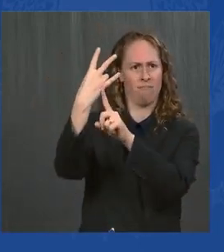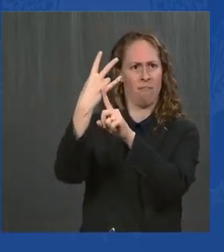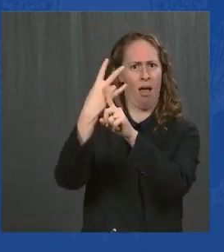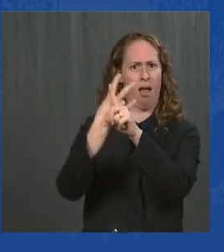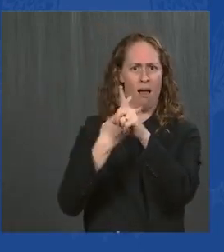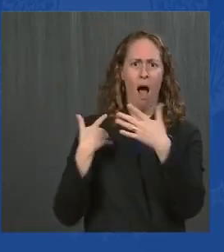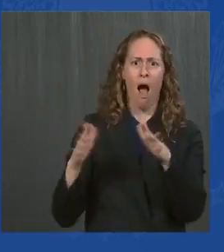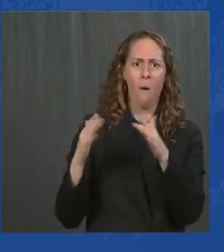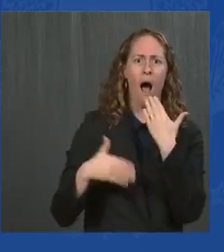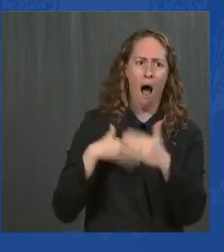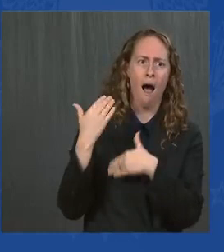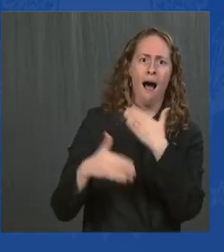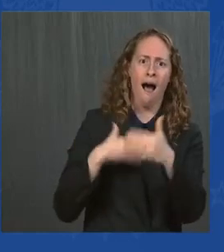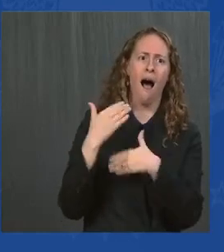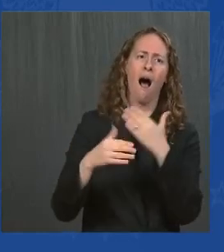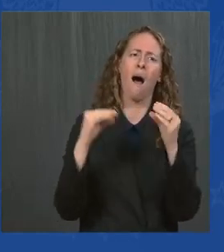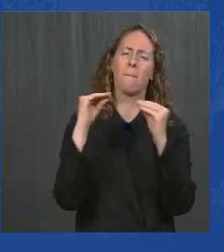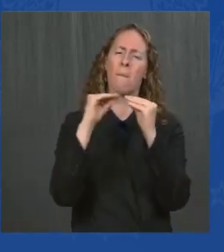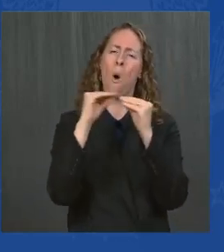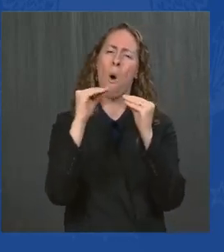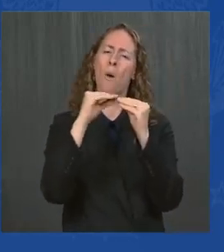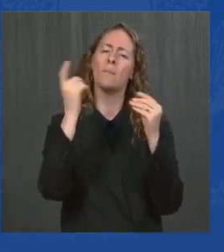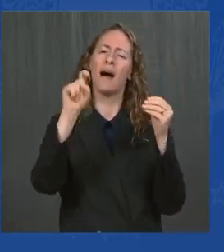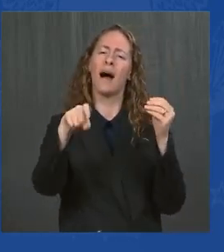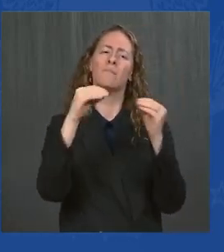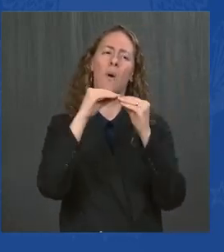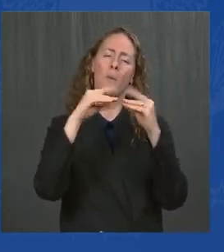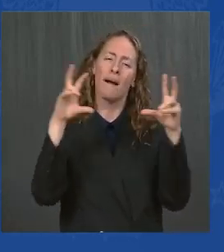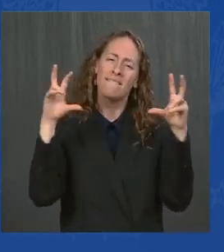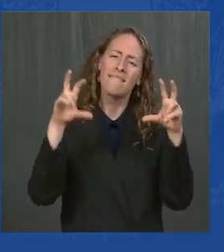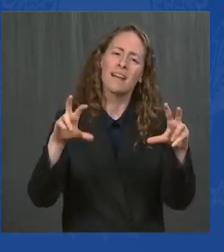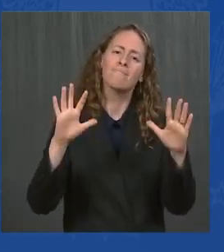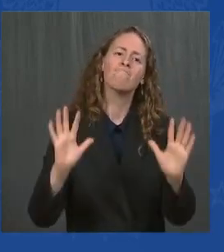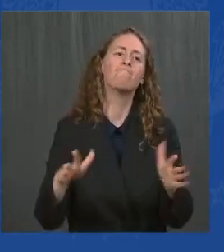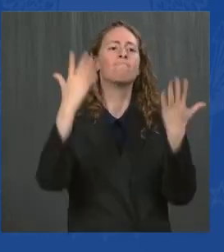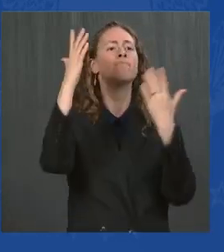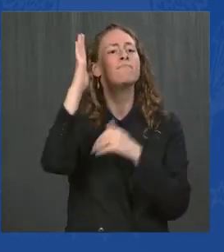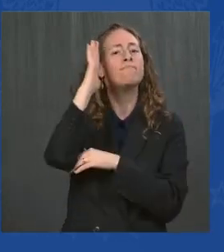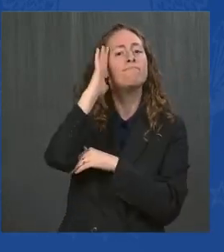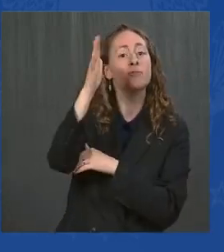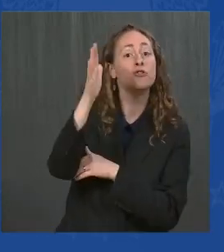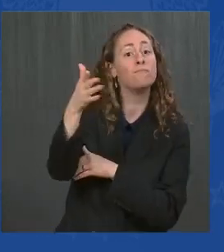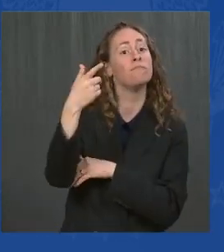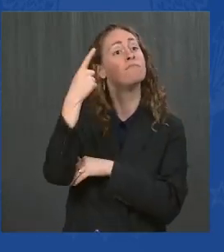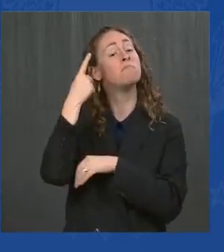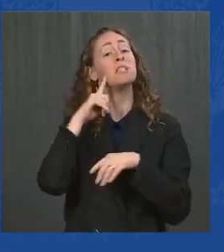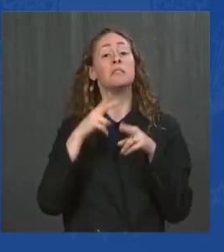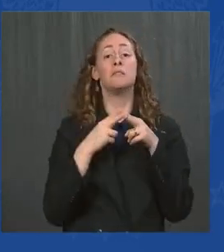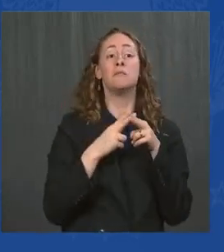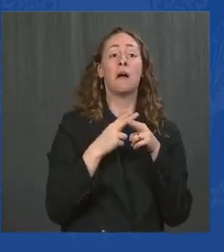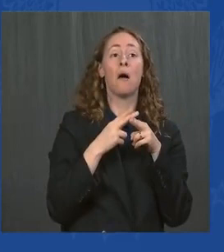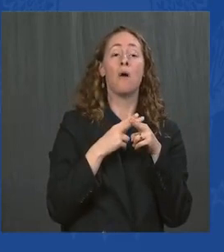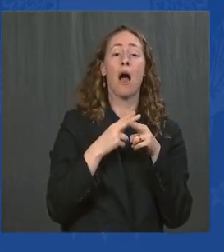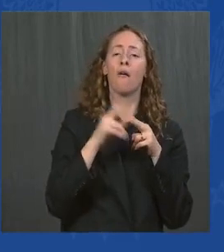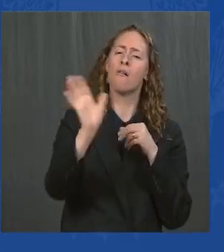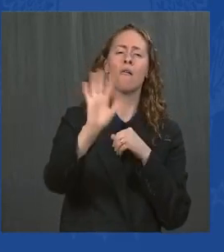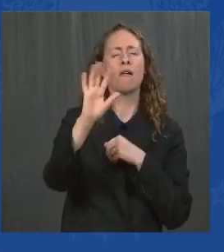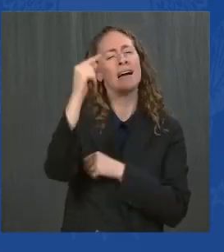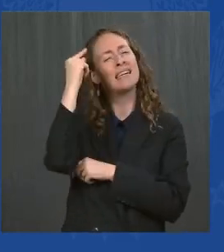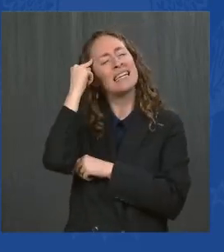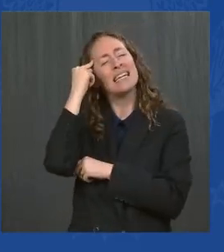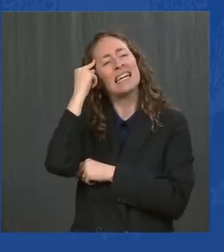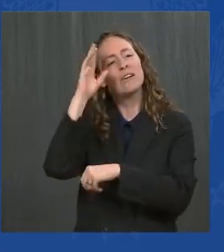in America's future, not about short-term stimulus. That's not what we're talking about. These are